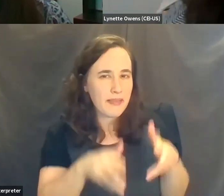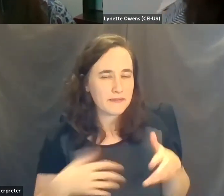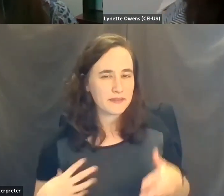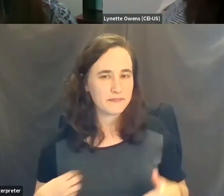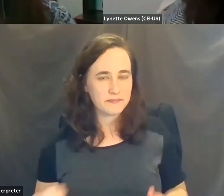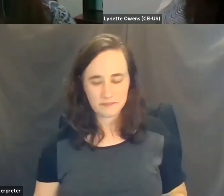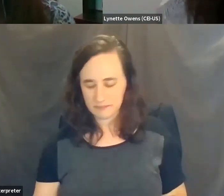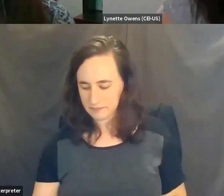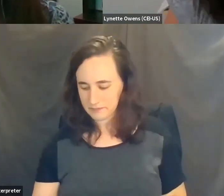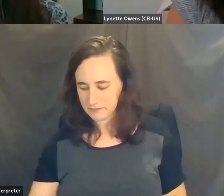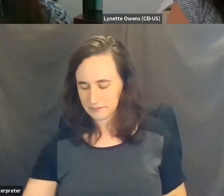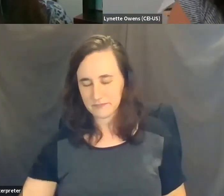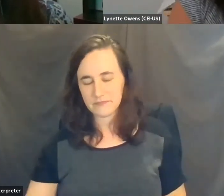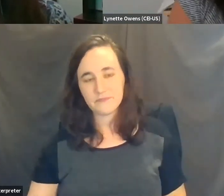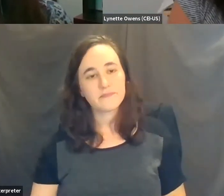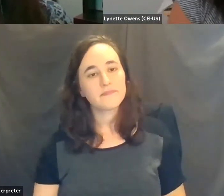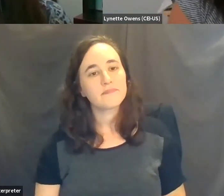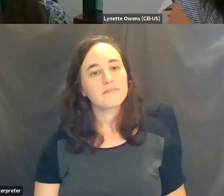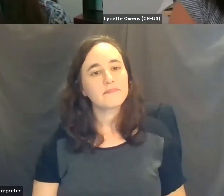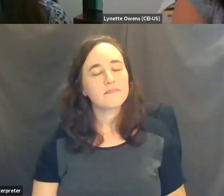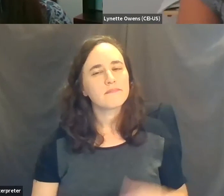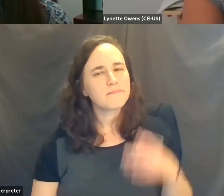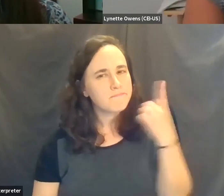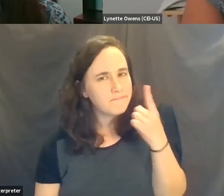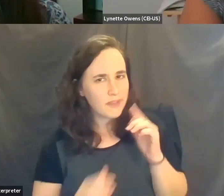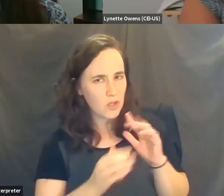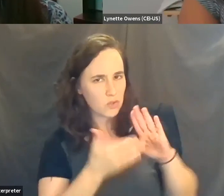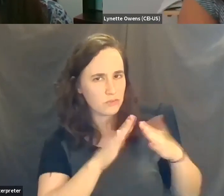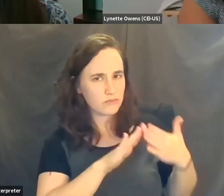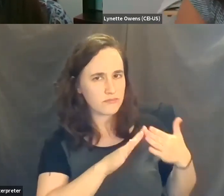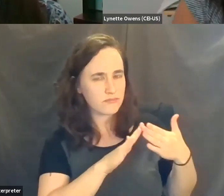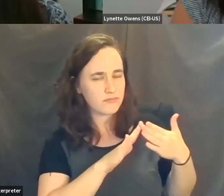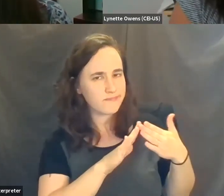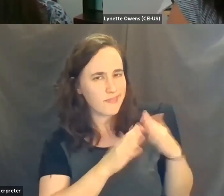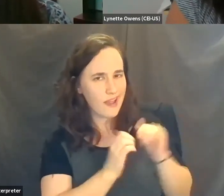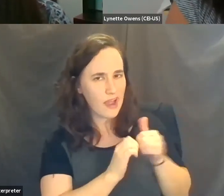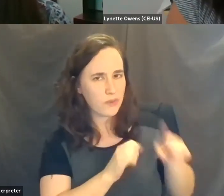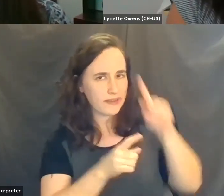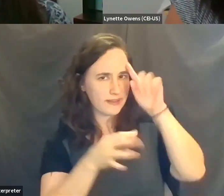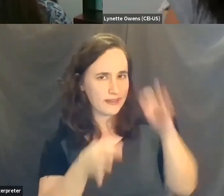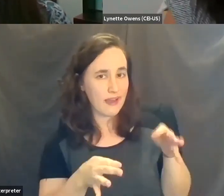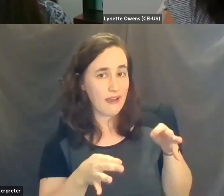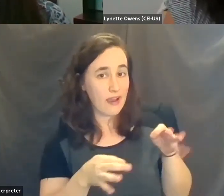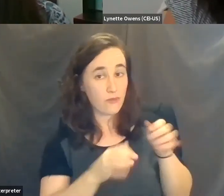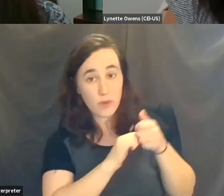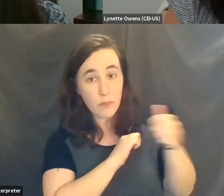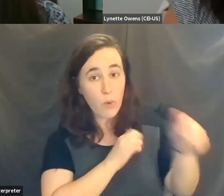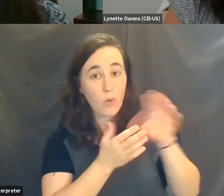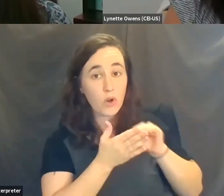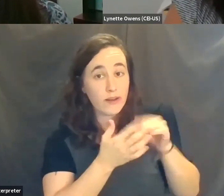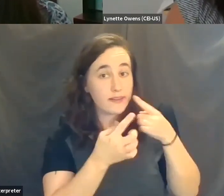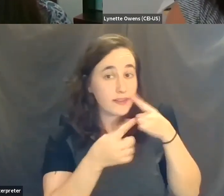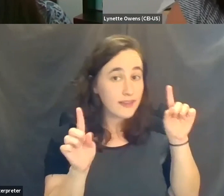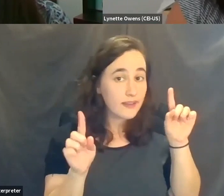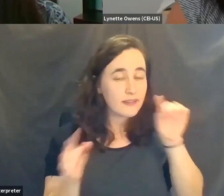And that is, how are school districts going to assess the success of remote learning versus in-class